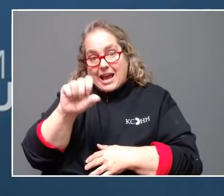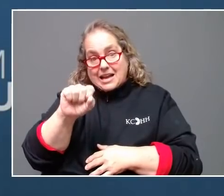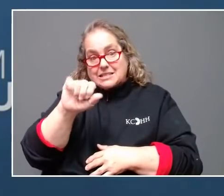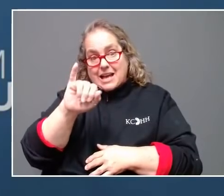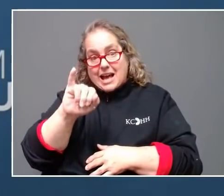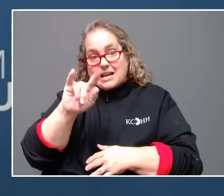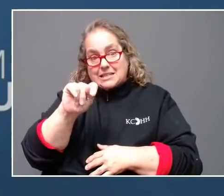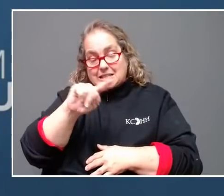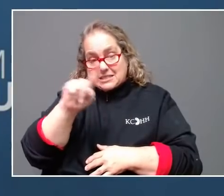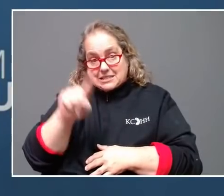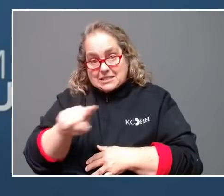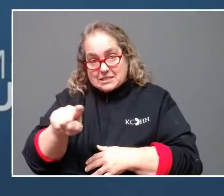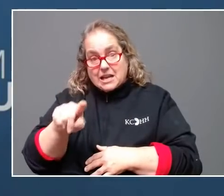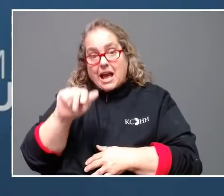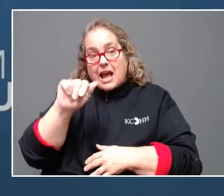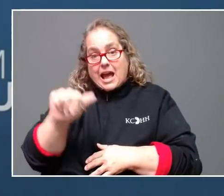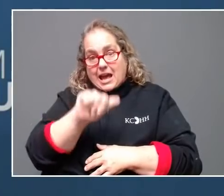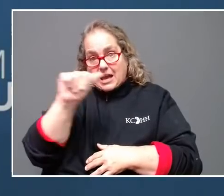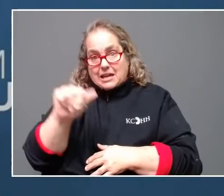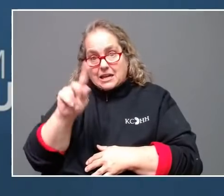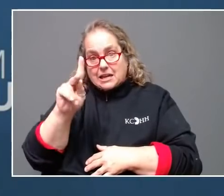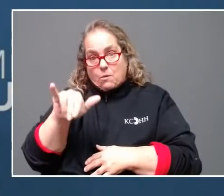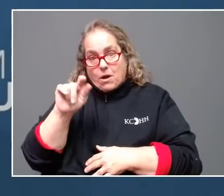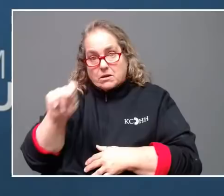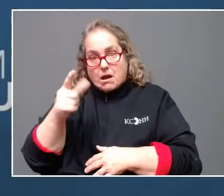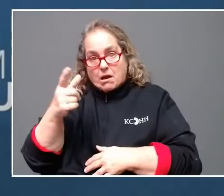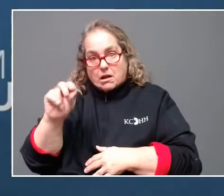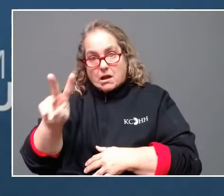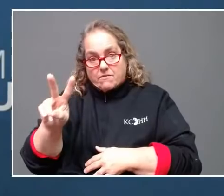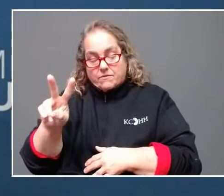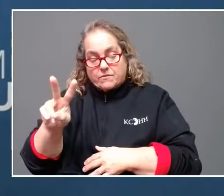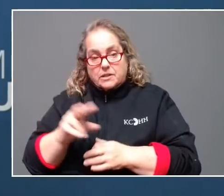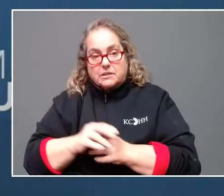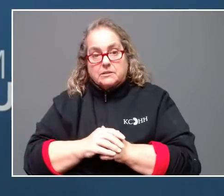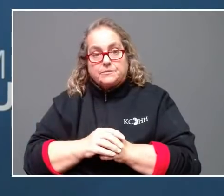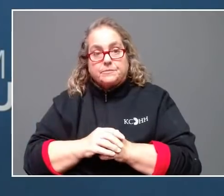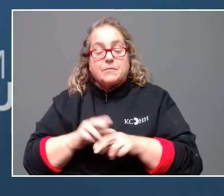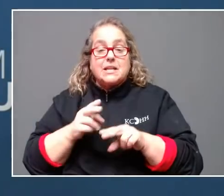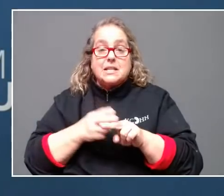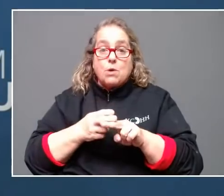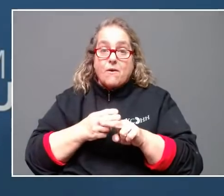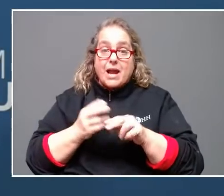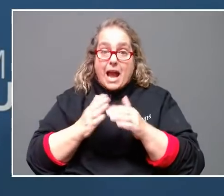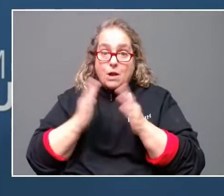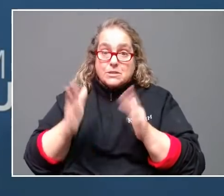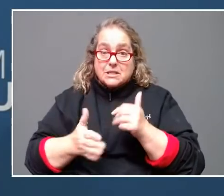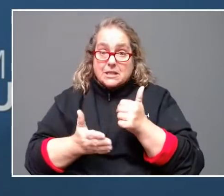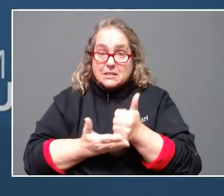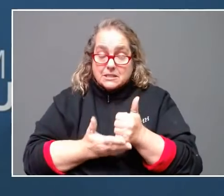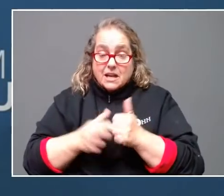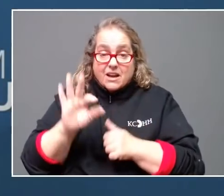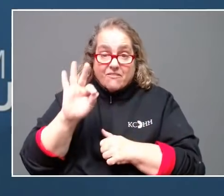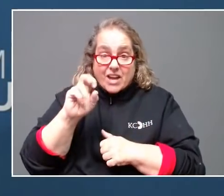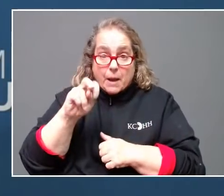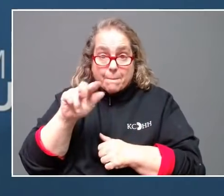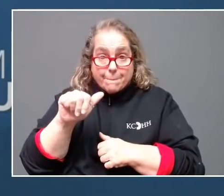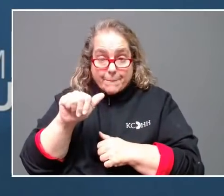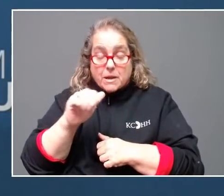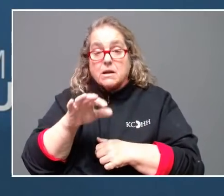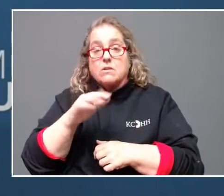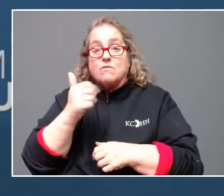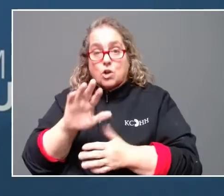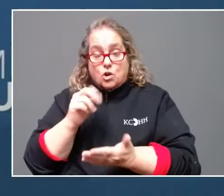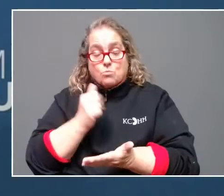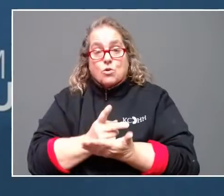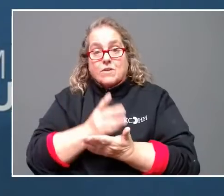Kasitz, at ky.gov. Temporary housing assistance. FEMA's approved direct temporary housing assistance in